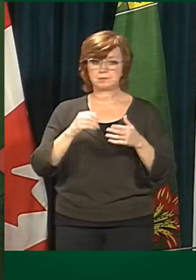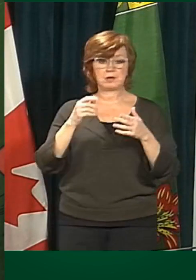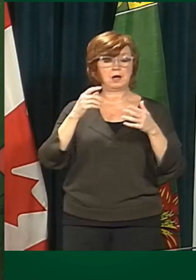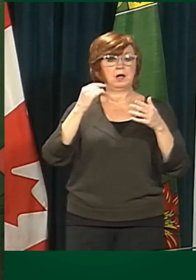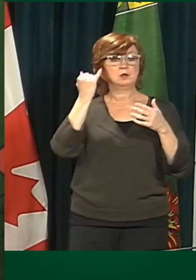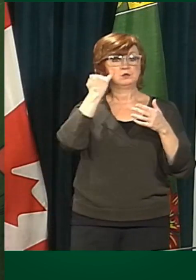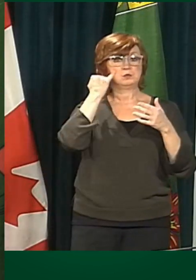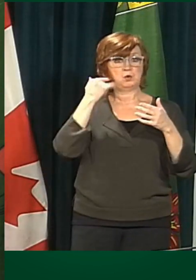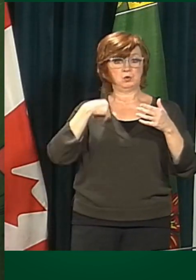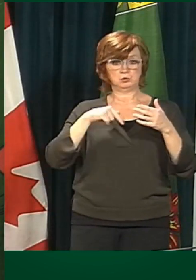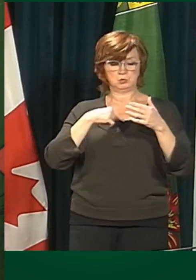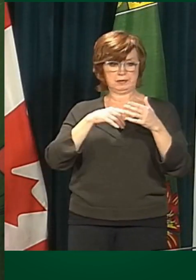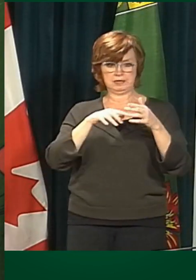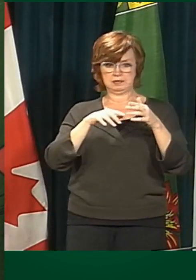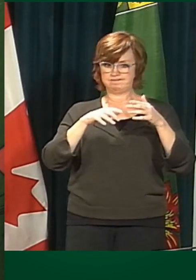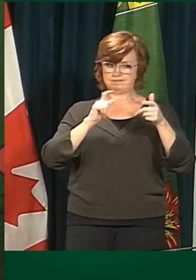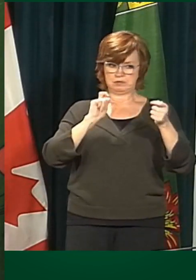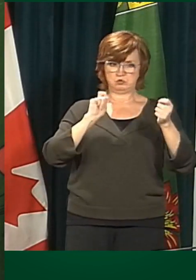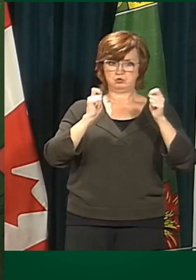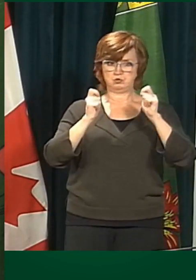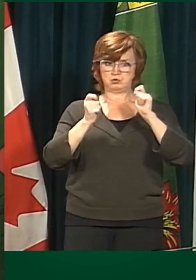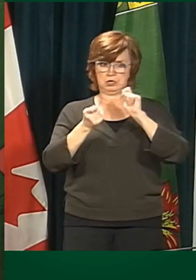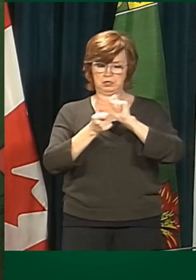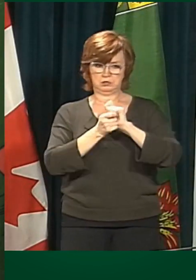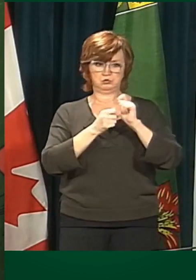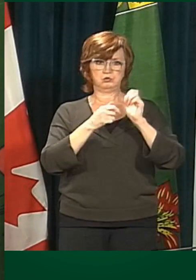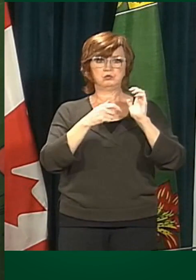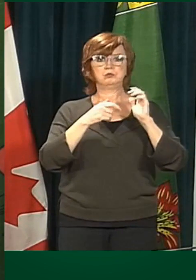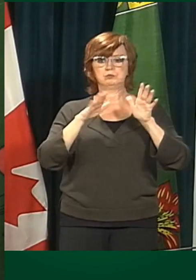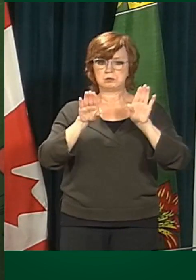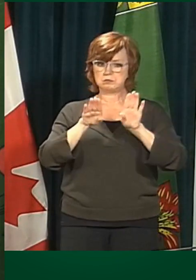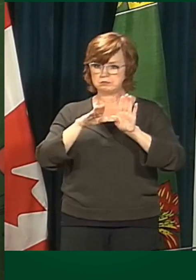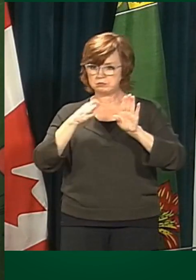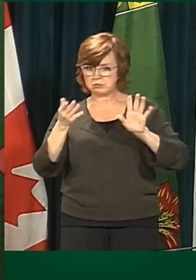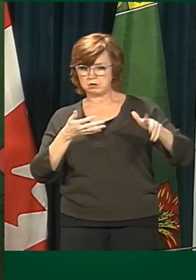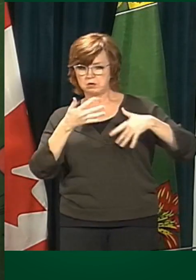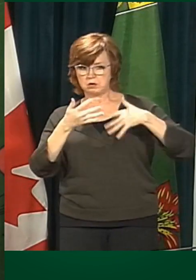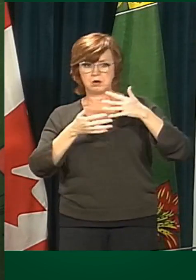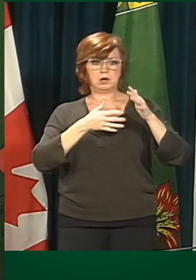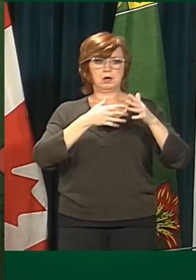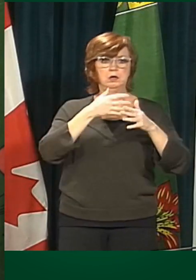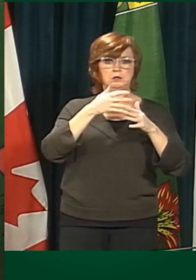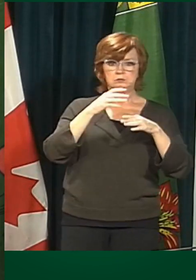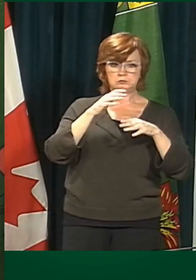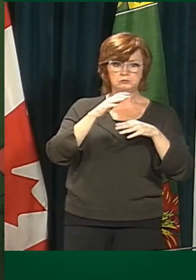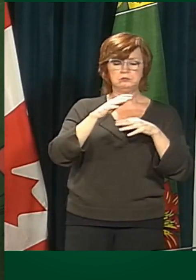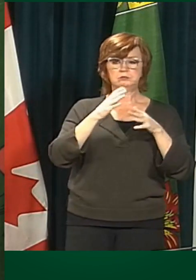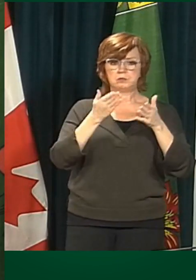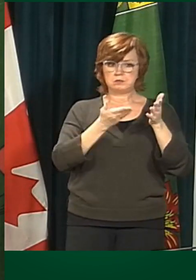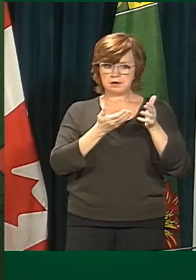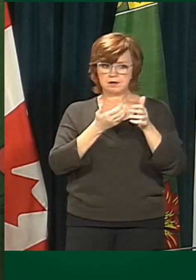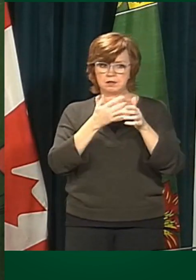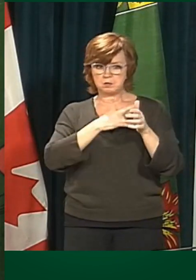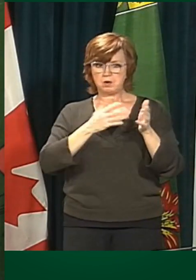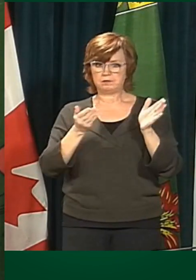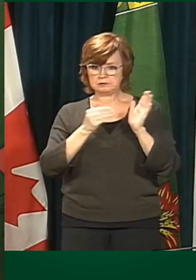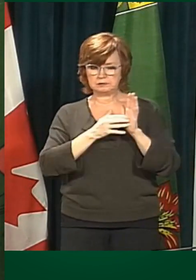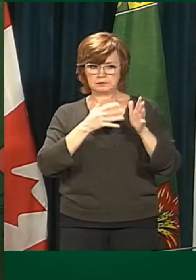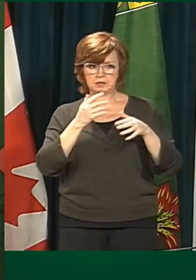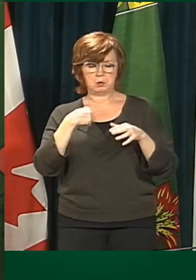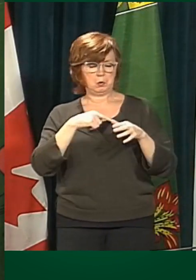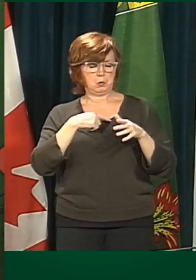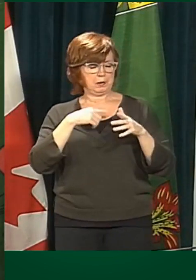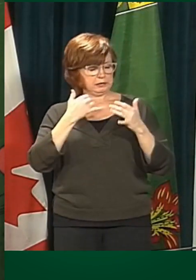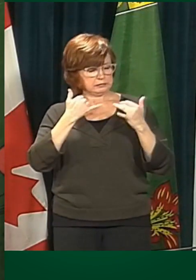relaxing some measures, we need to continue to monitor very closely where is transmission happening. So while we went